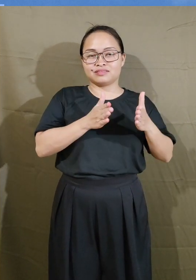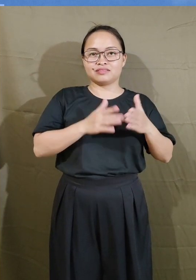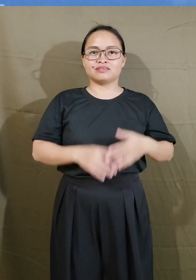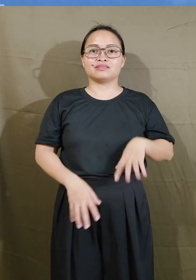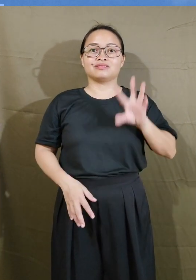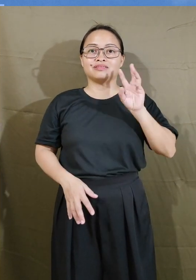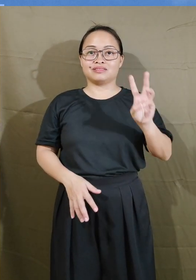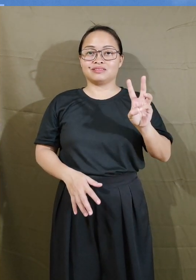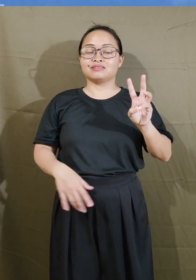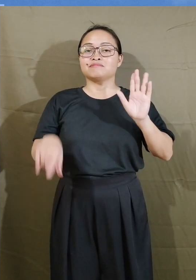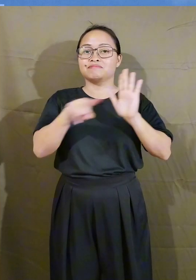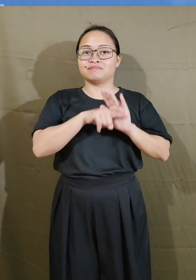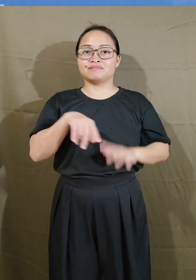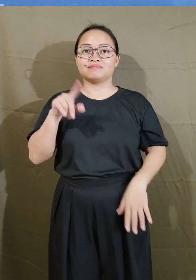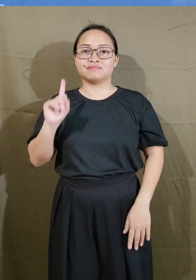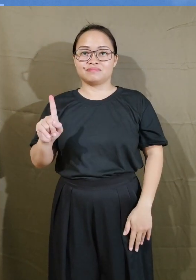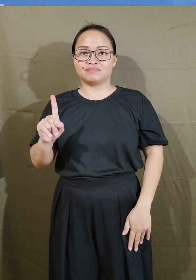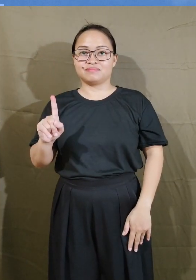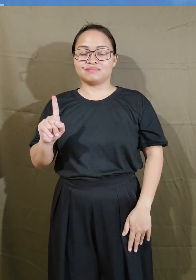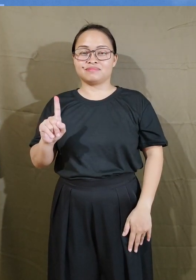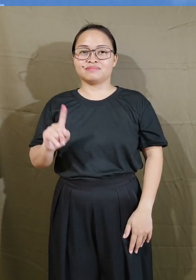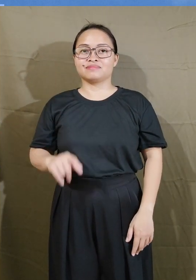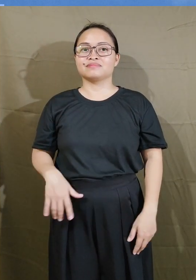Next, 6 minus 1,